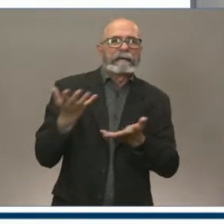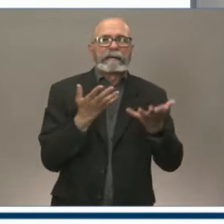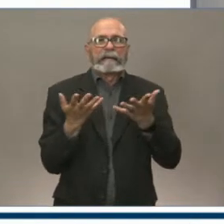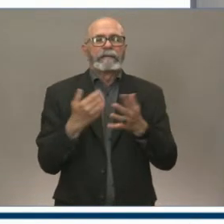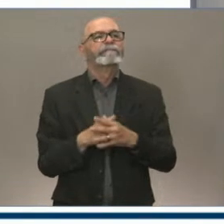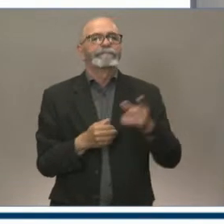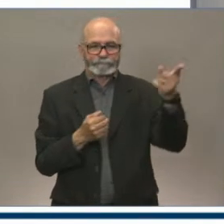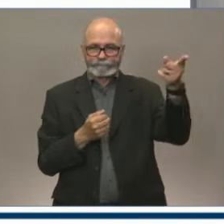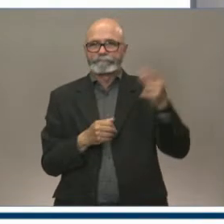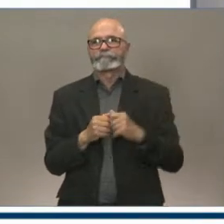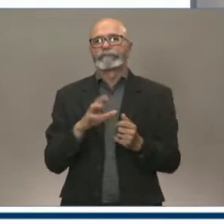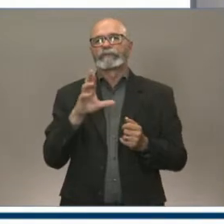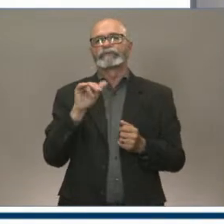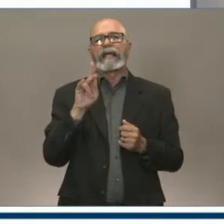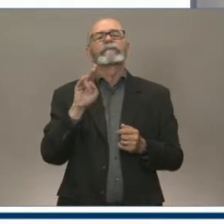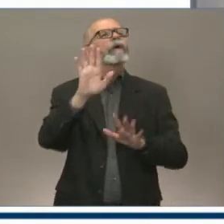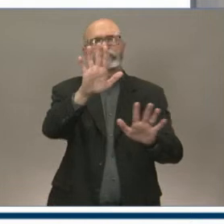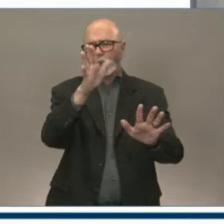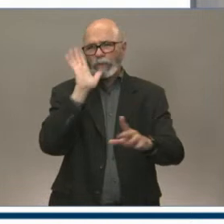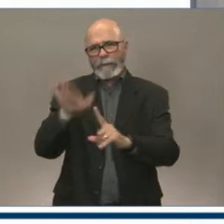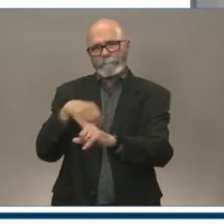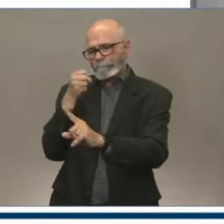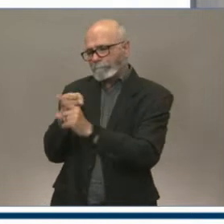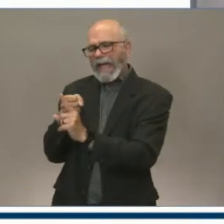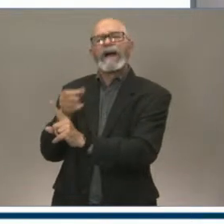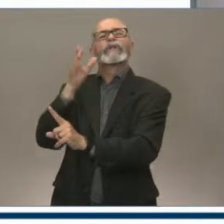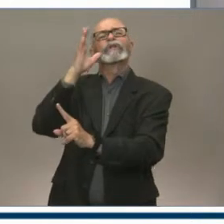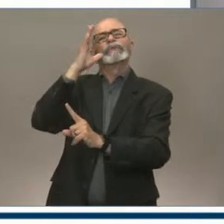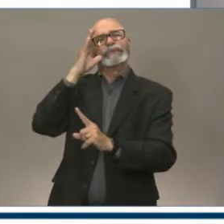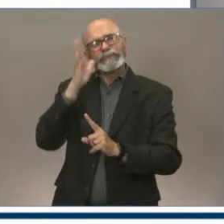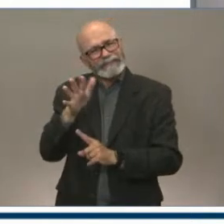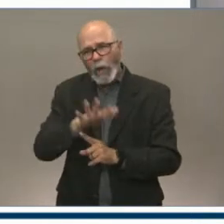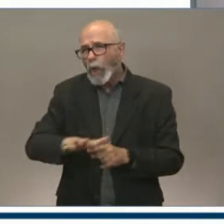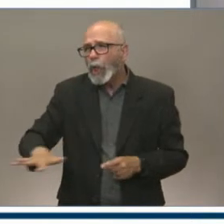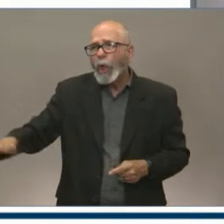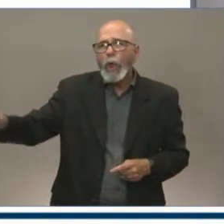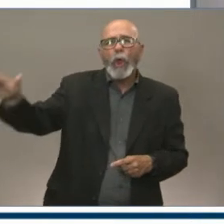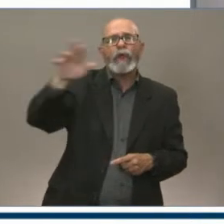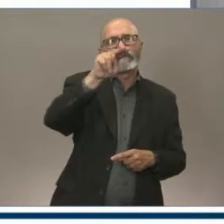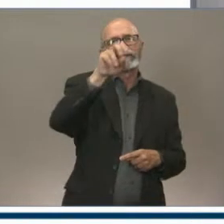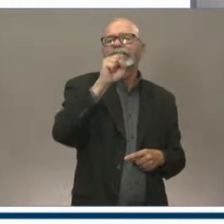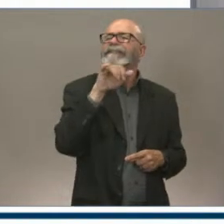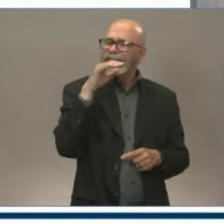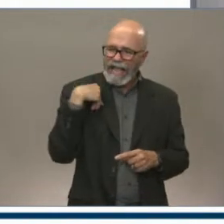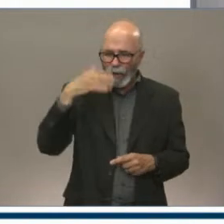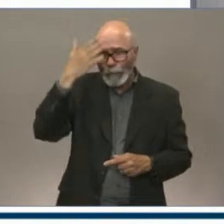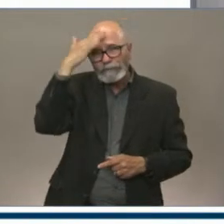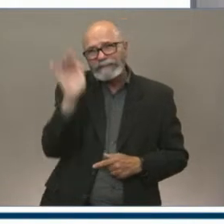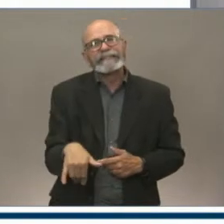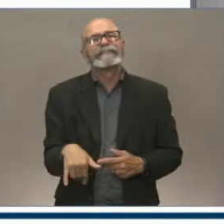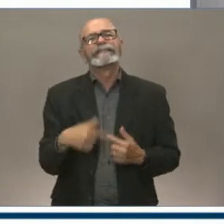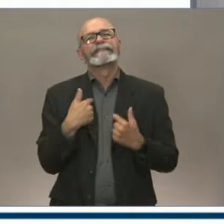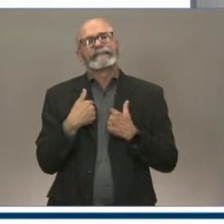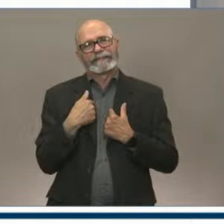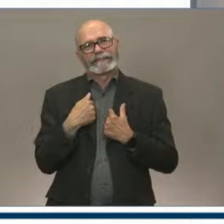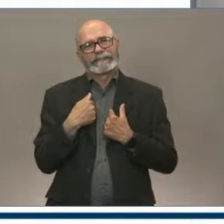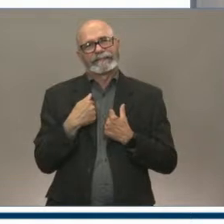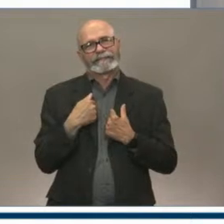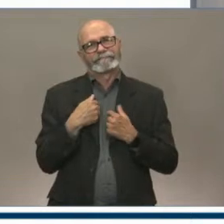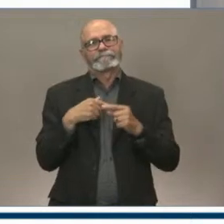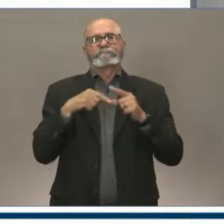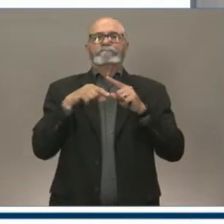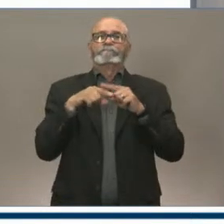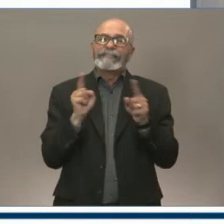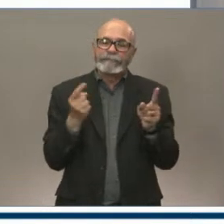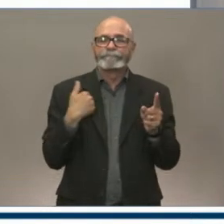impact on businesses now across the province, not only HRM. We're fully aware that we'll need to step up and support